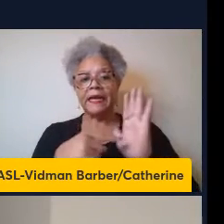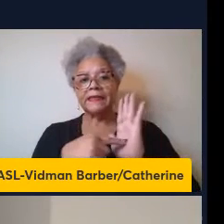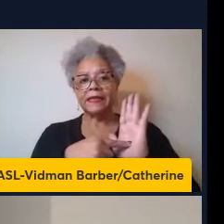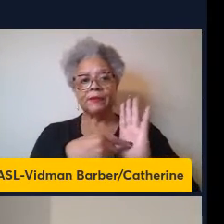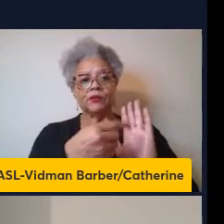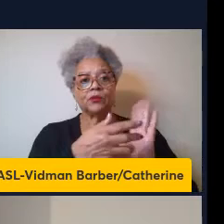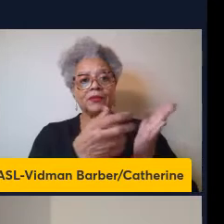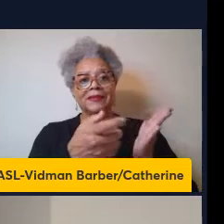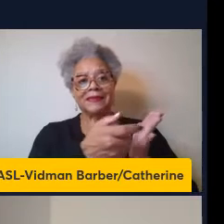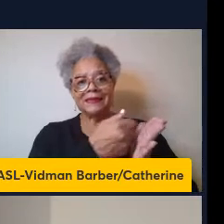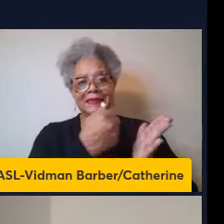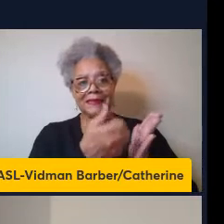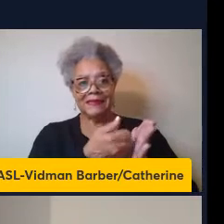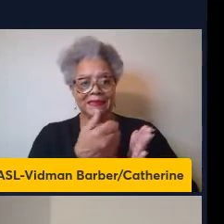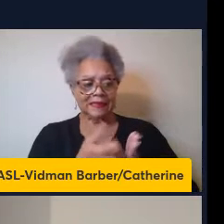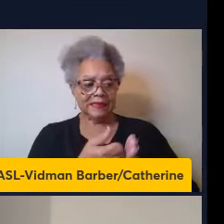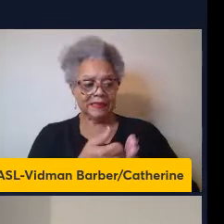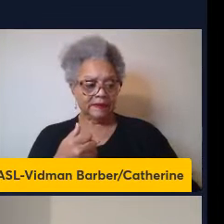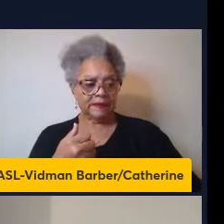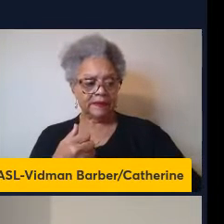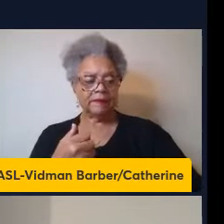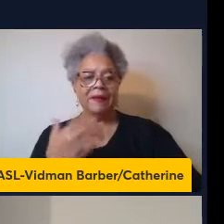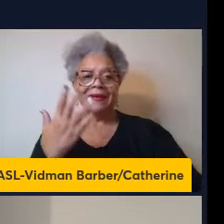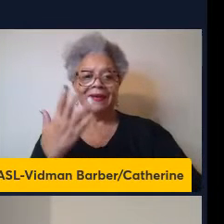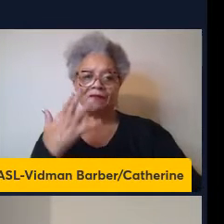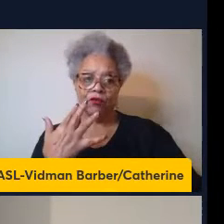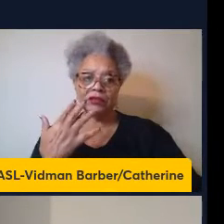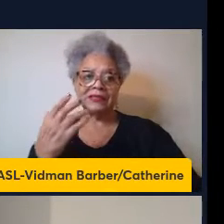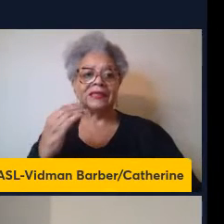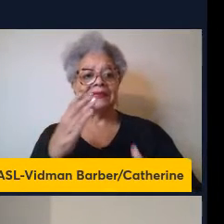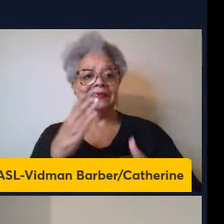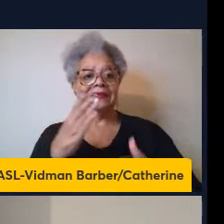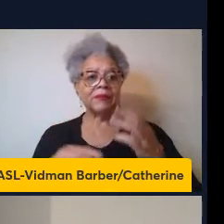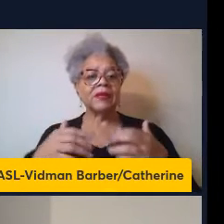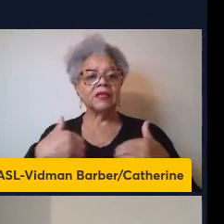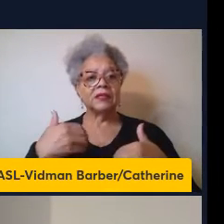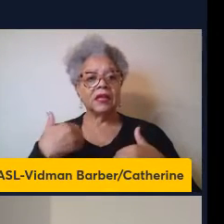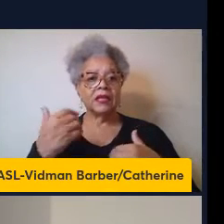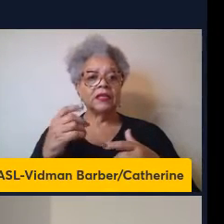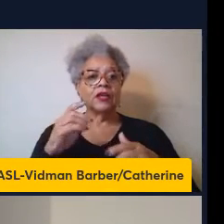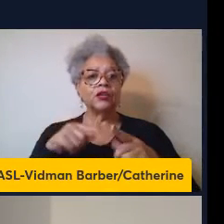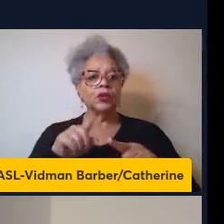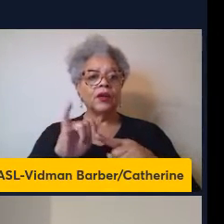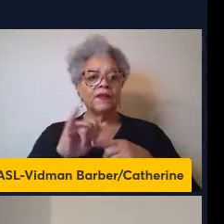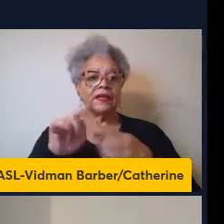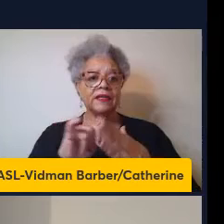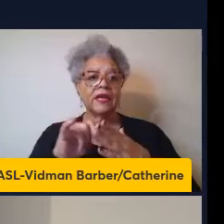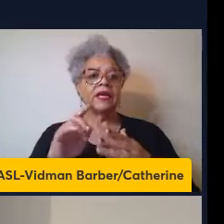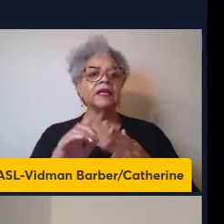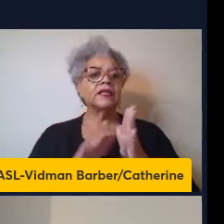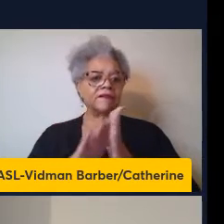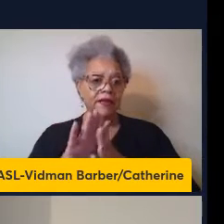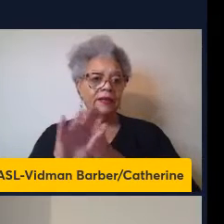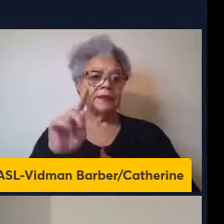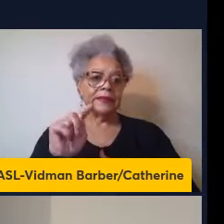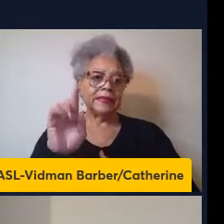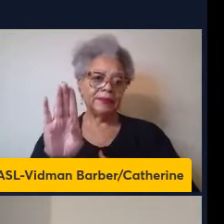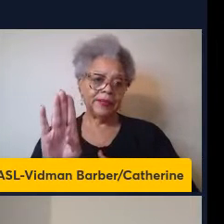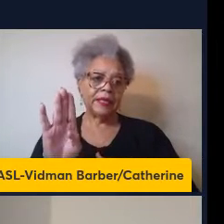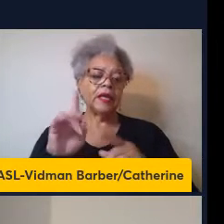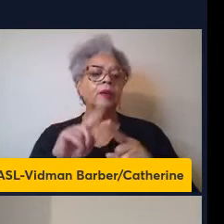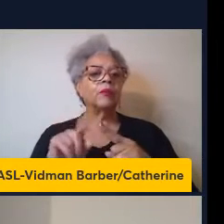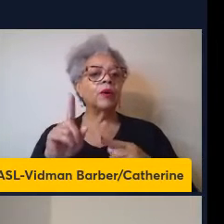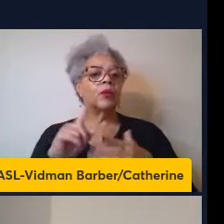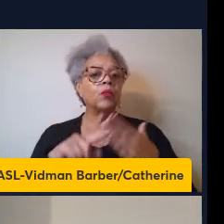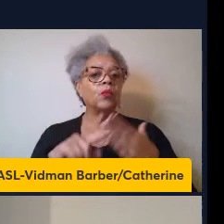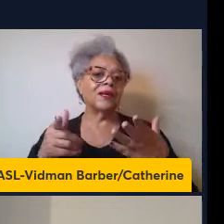collected. Now, unfortunately, some of these adolescents during the follow-up period went on to develop TB disease. But what it allowed